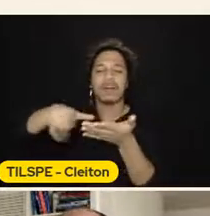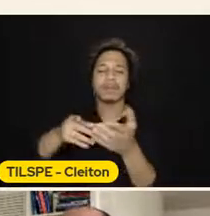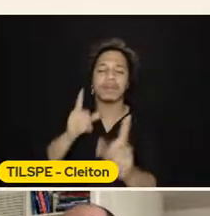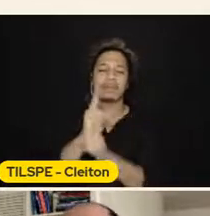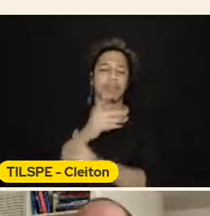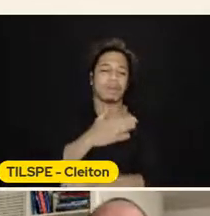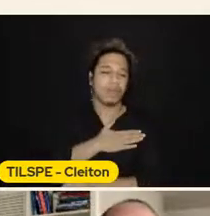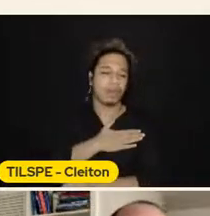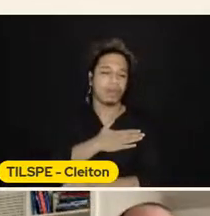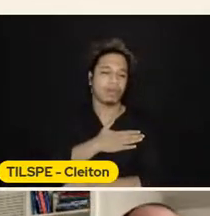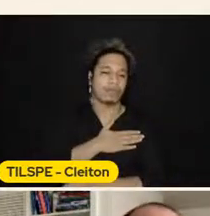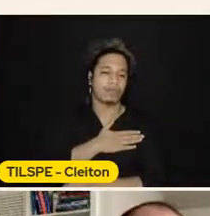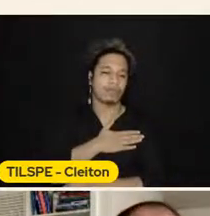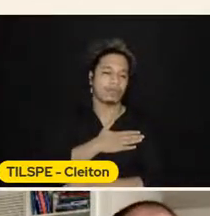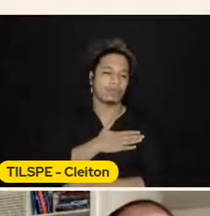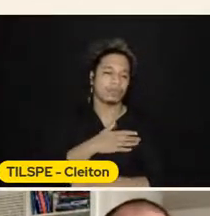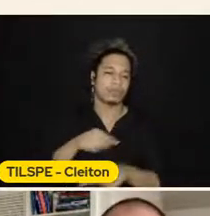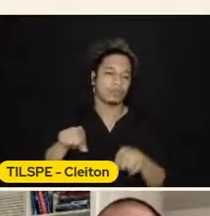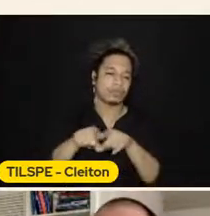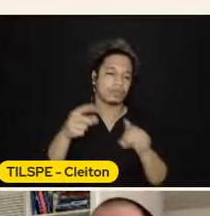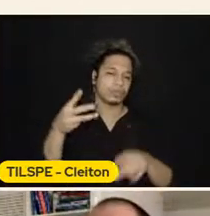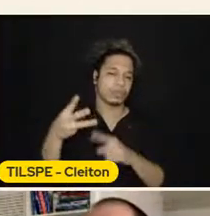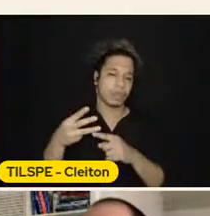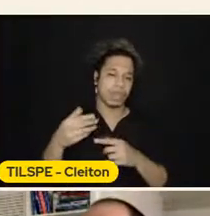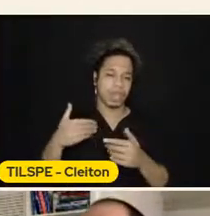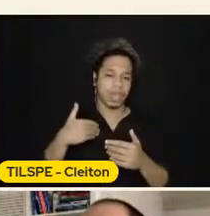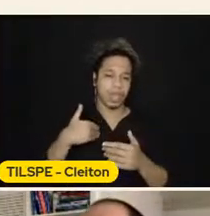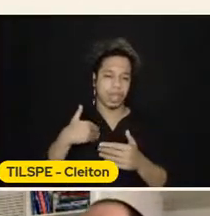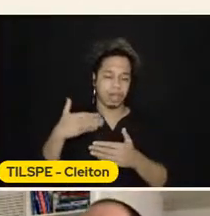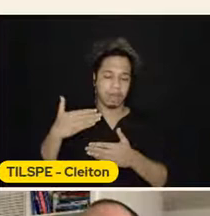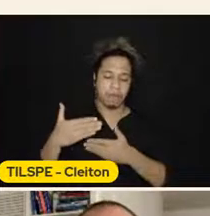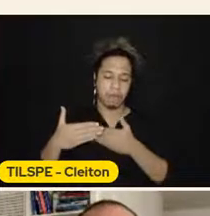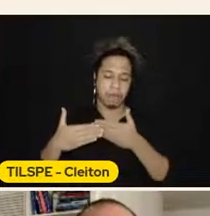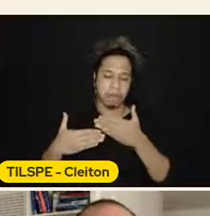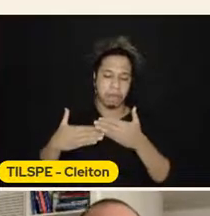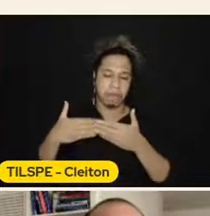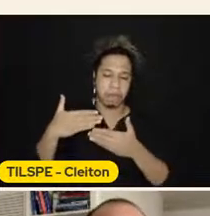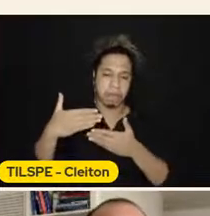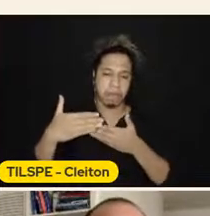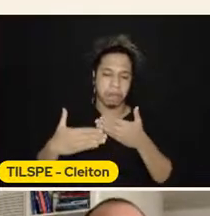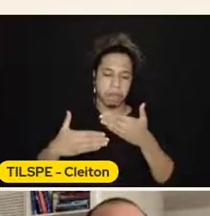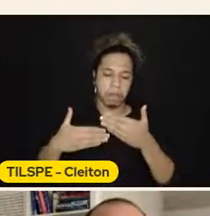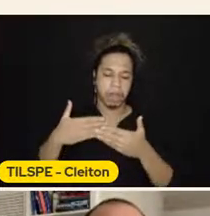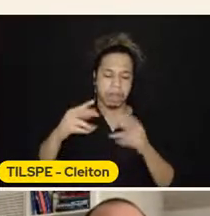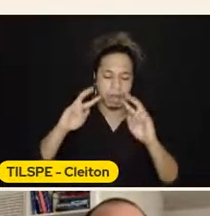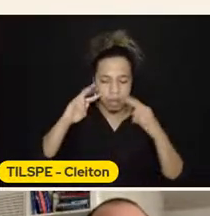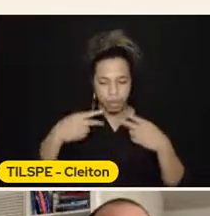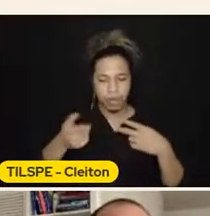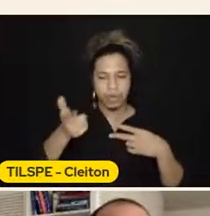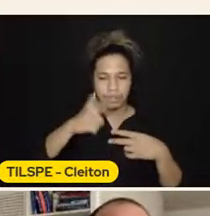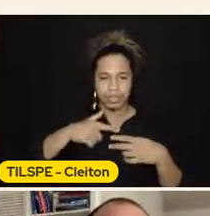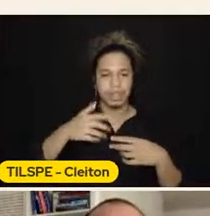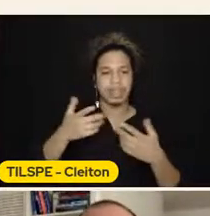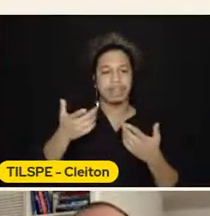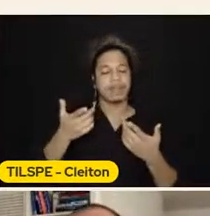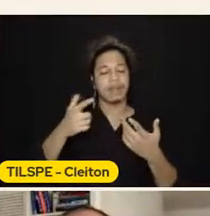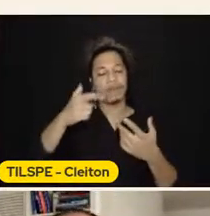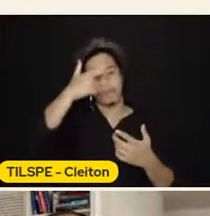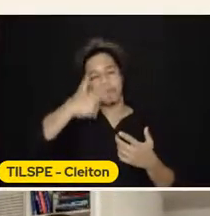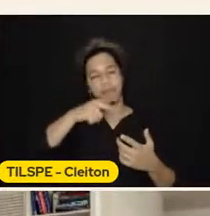I'm in the process of becoming a critical language teacher. I go back and forth the same way as I talked